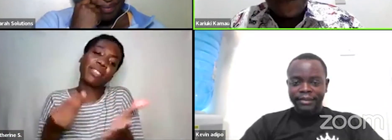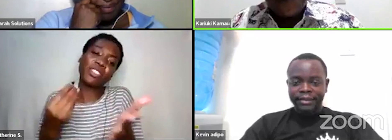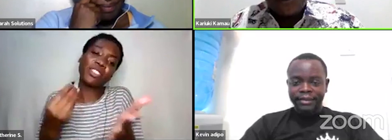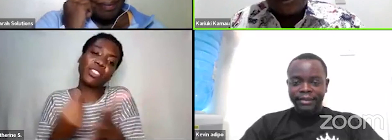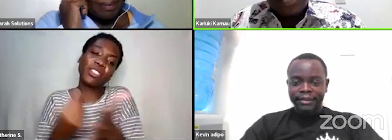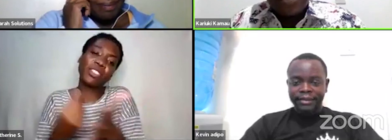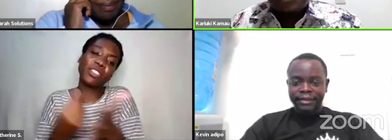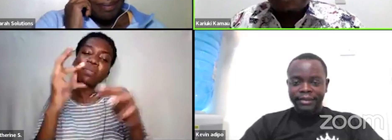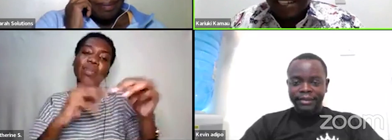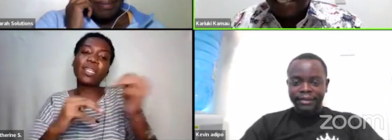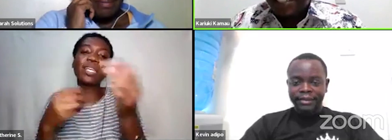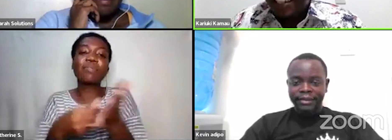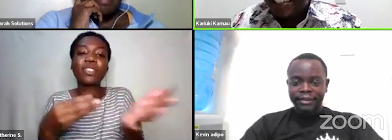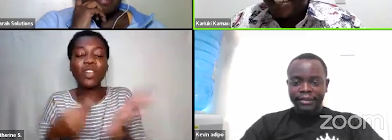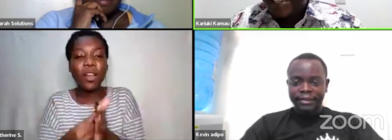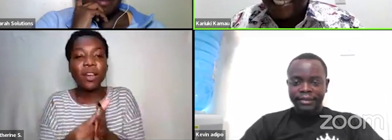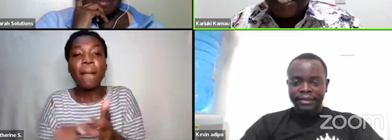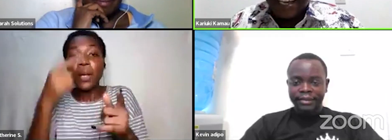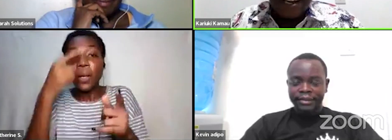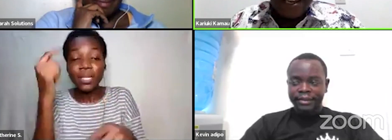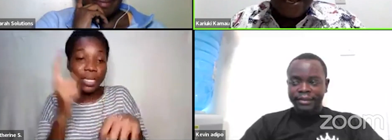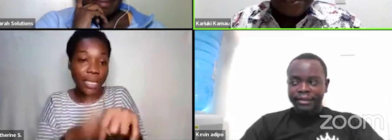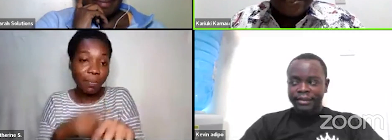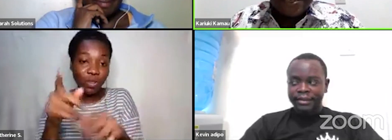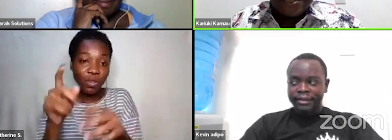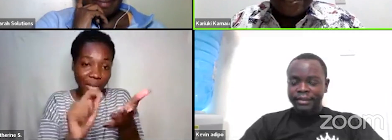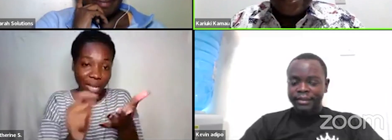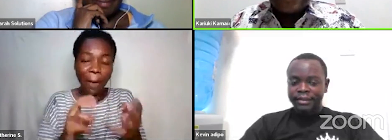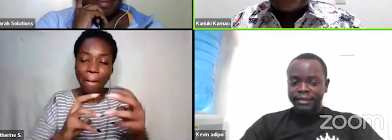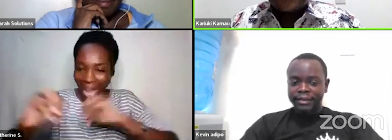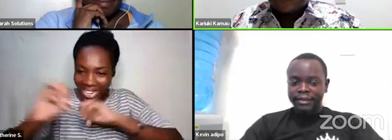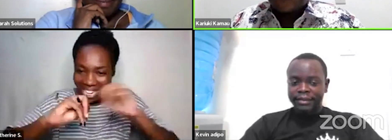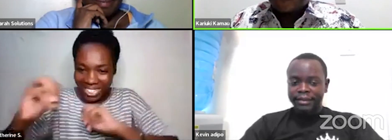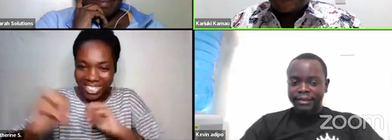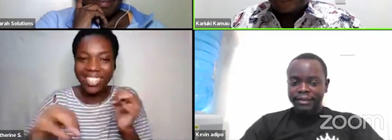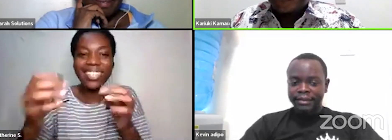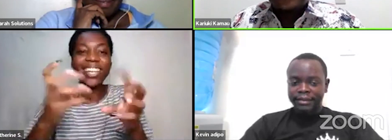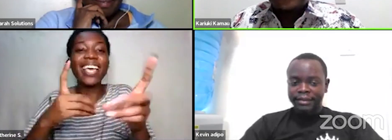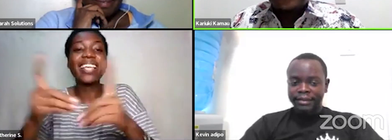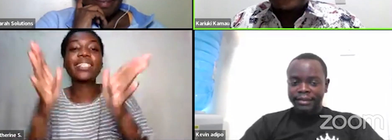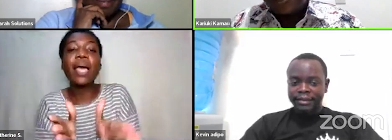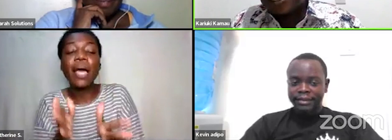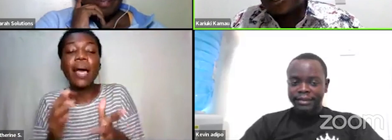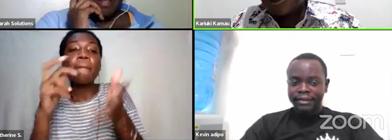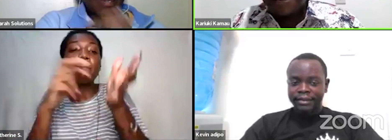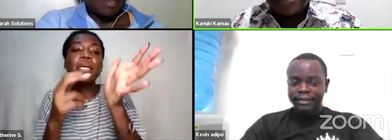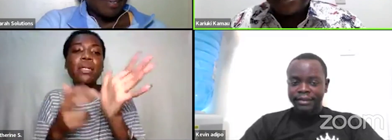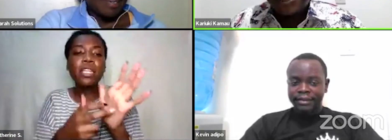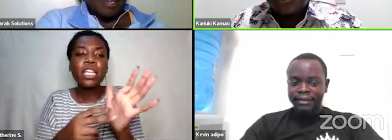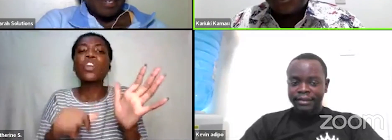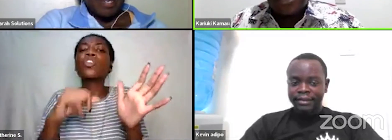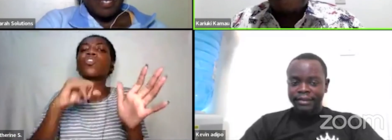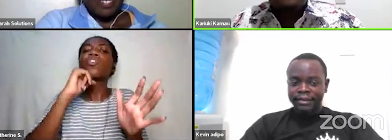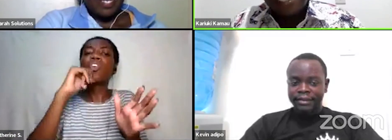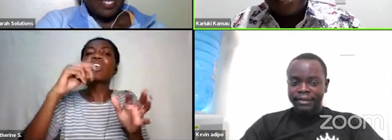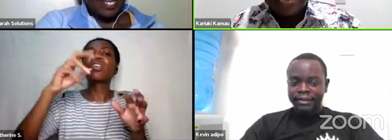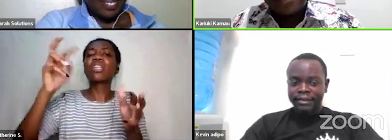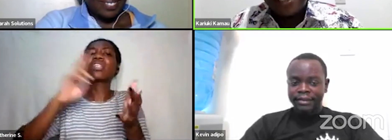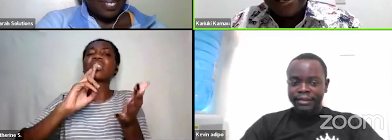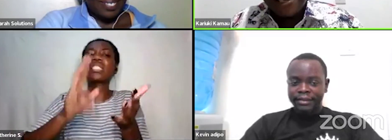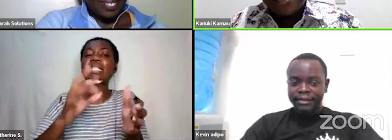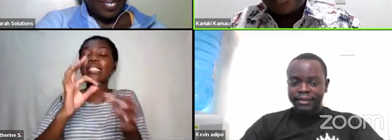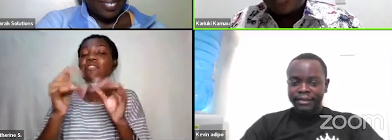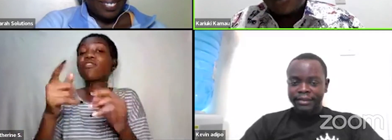Because when you write managing director and there's no resources you are managing, you don't have